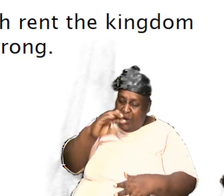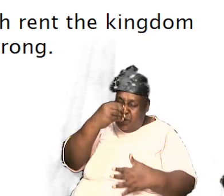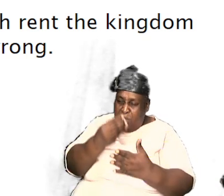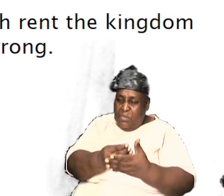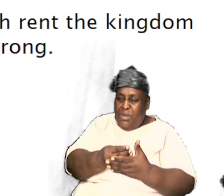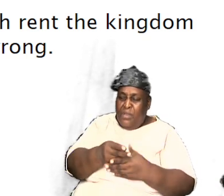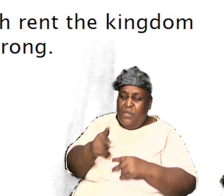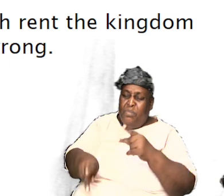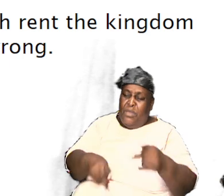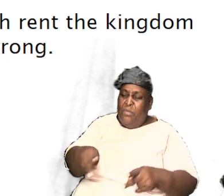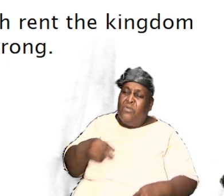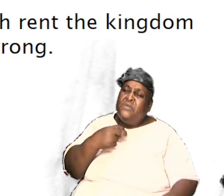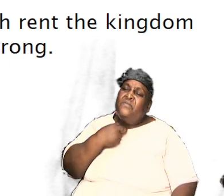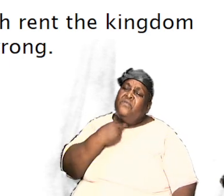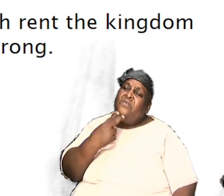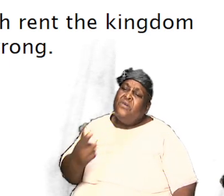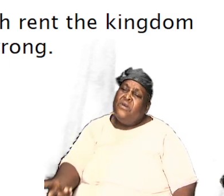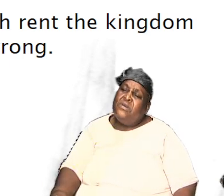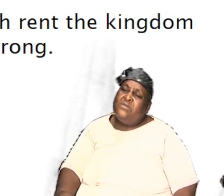So